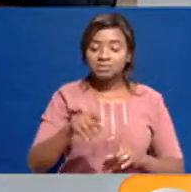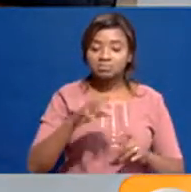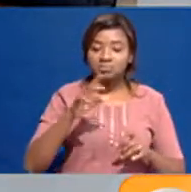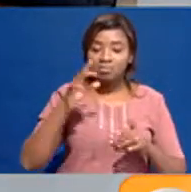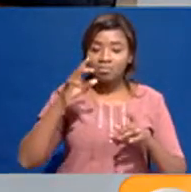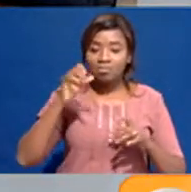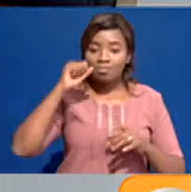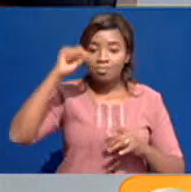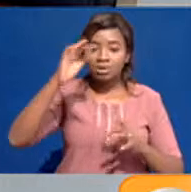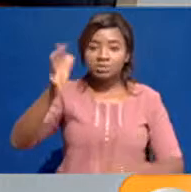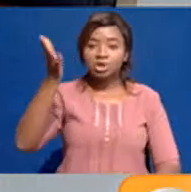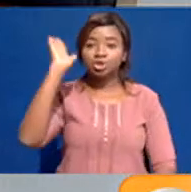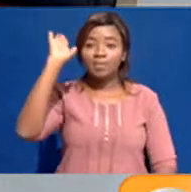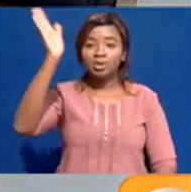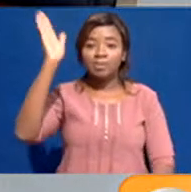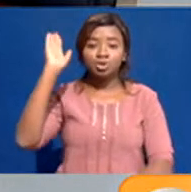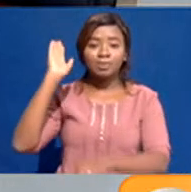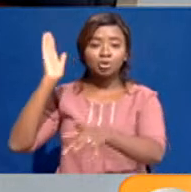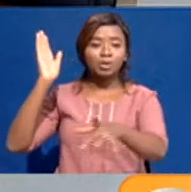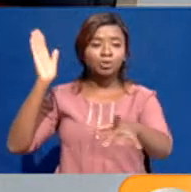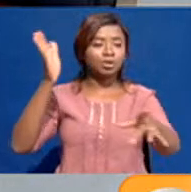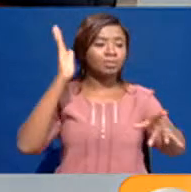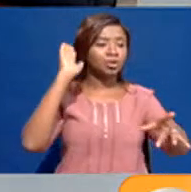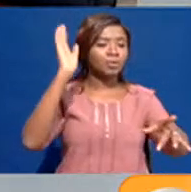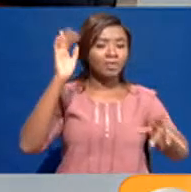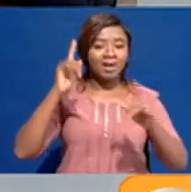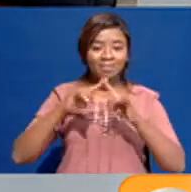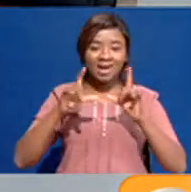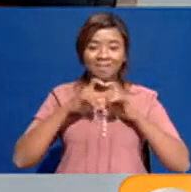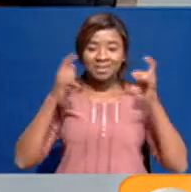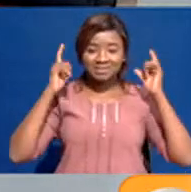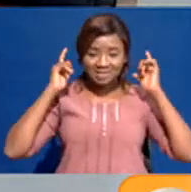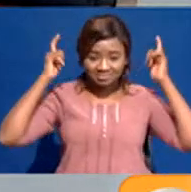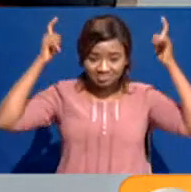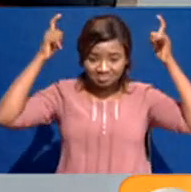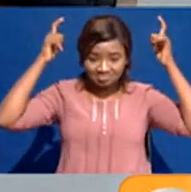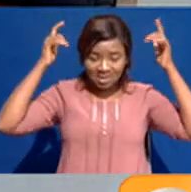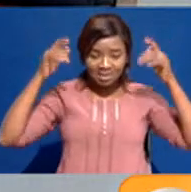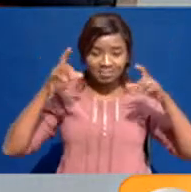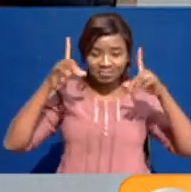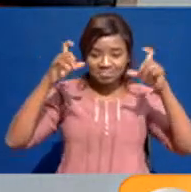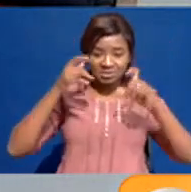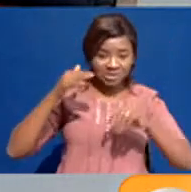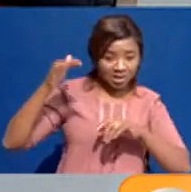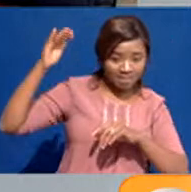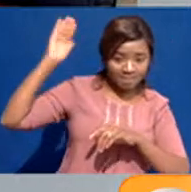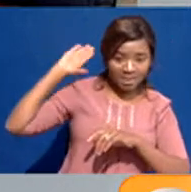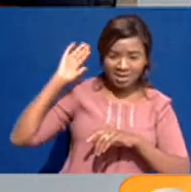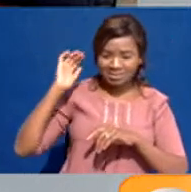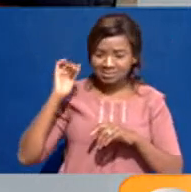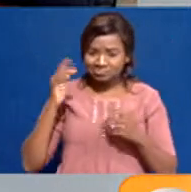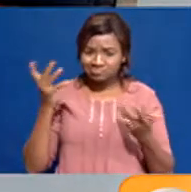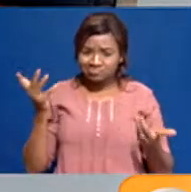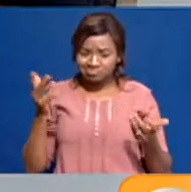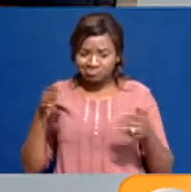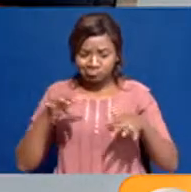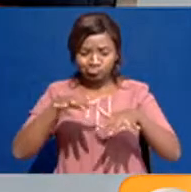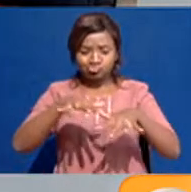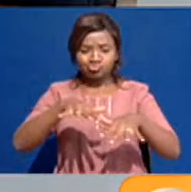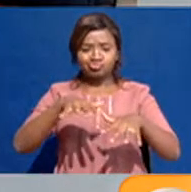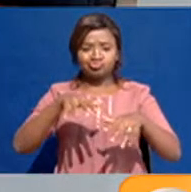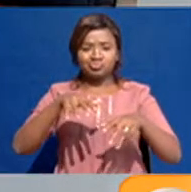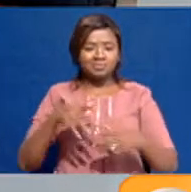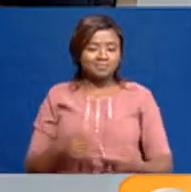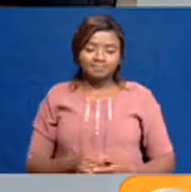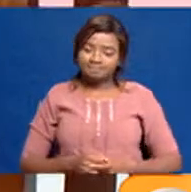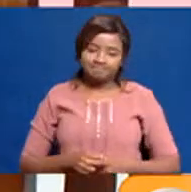sheep. That thing does not go well with me, because the prayer that somebody